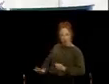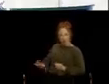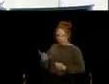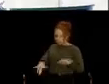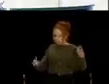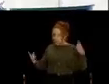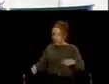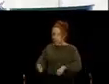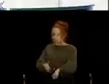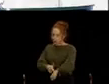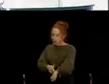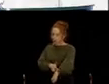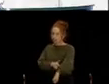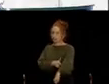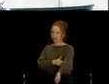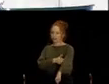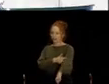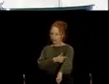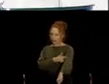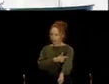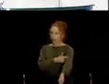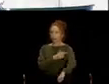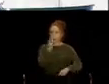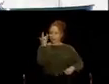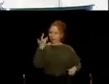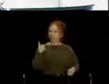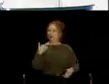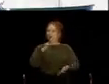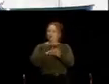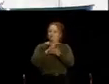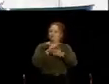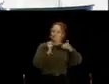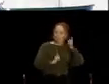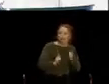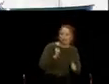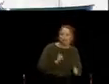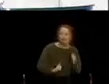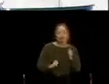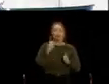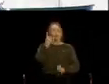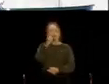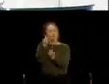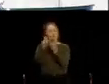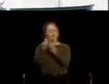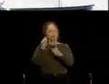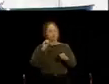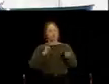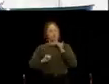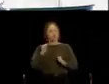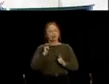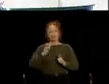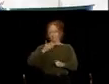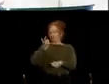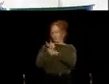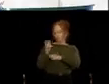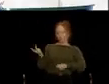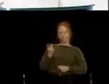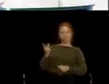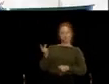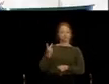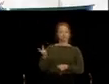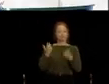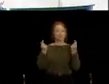quite a while because we did school plays, and there was one in particular where my sister and I were